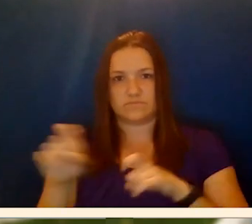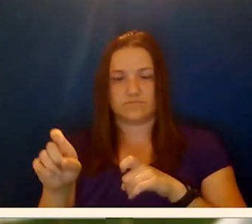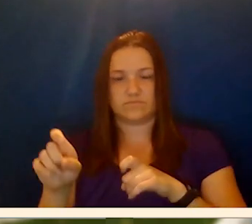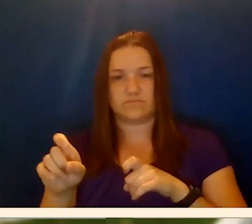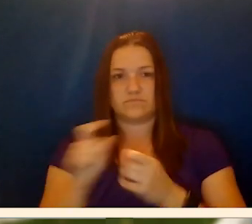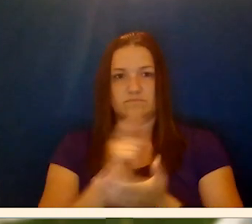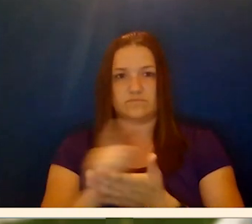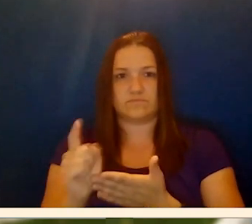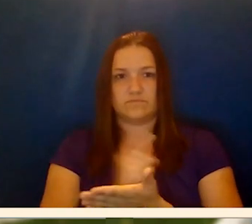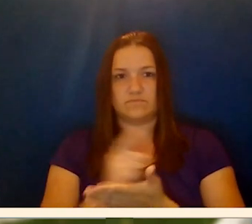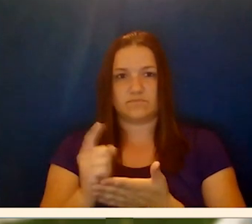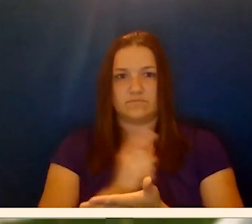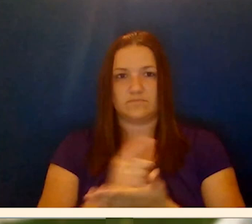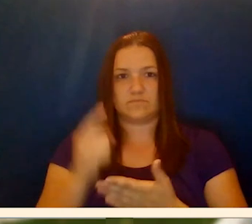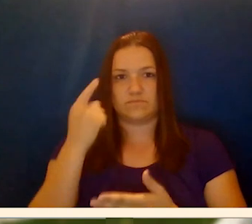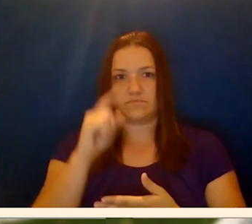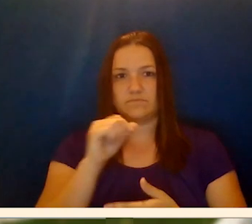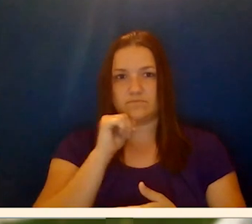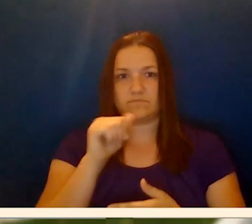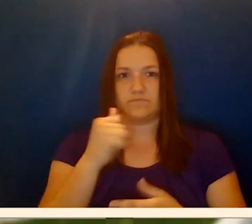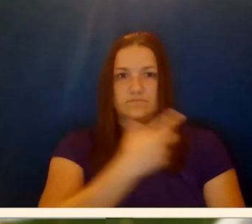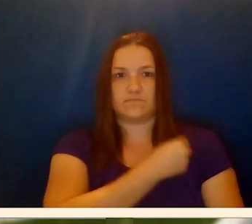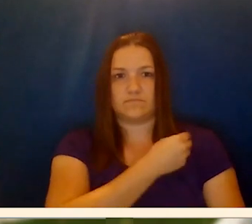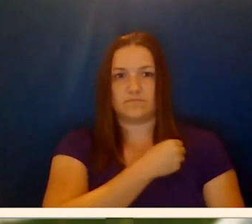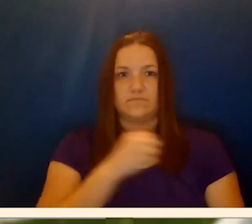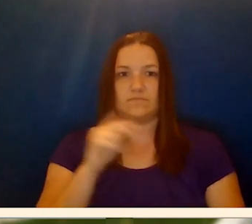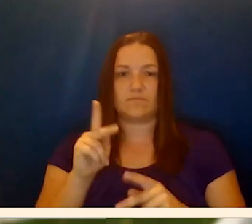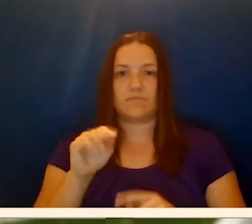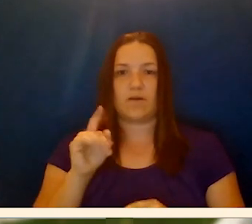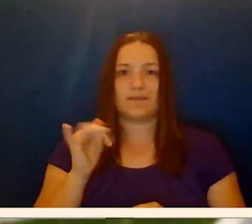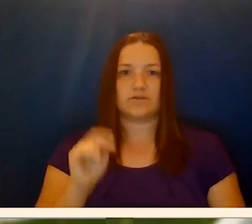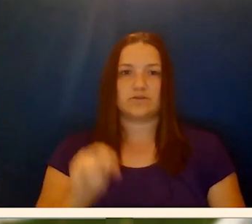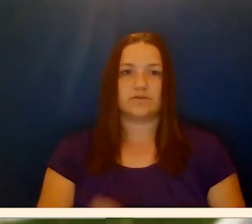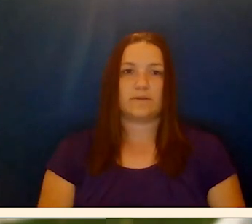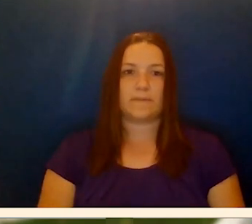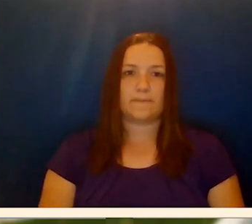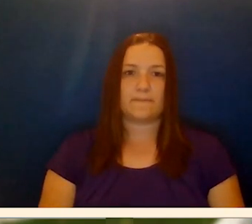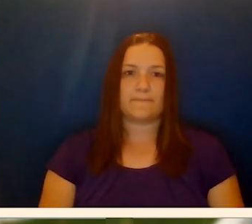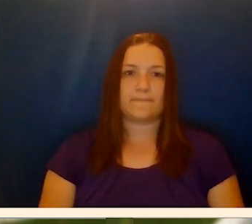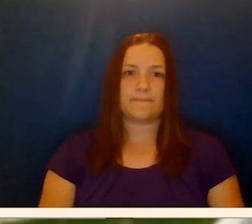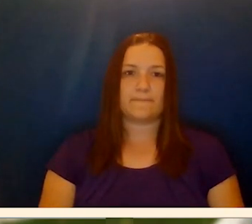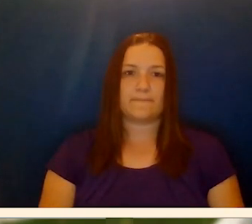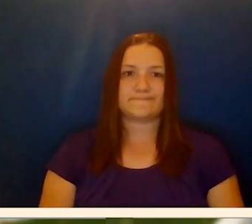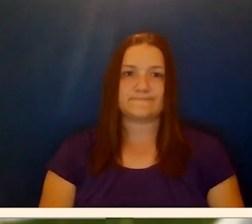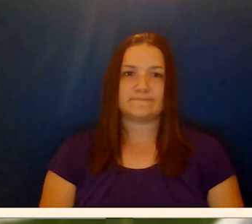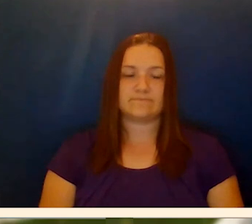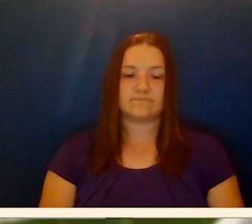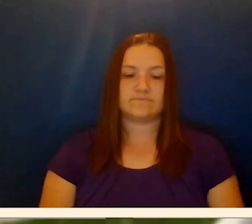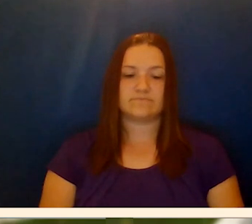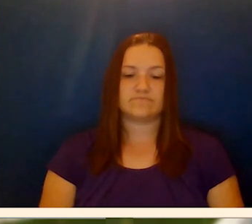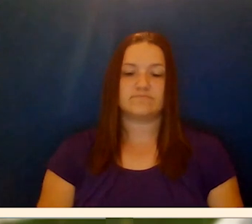unvaccinated population. But this subsequent executive order that made vaccination